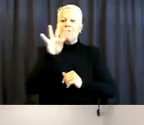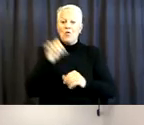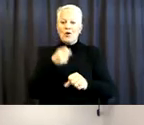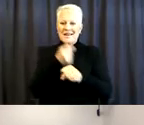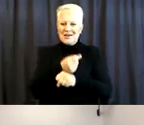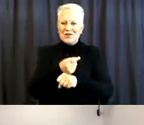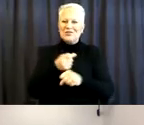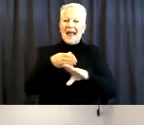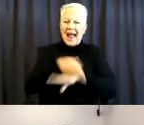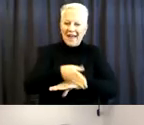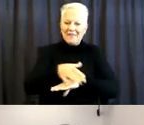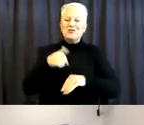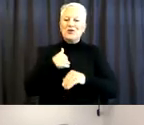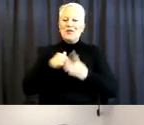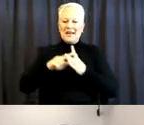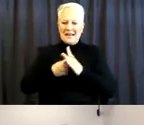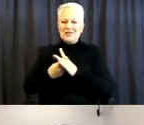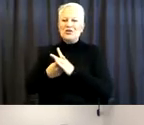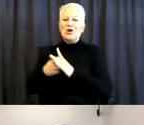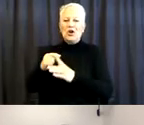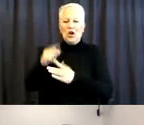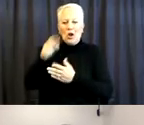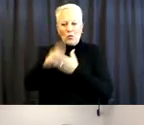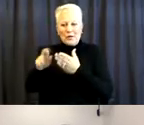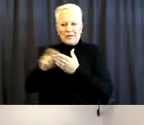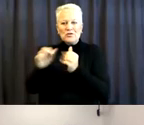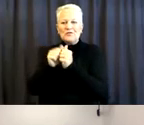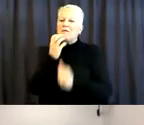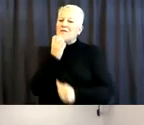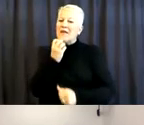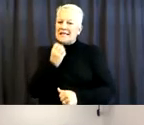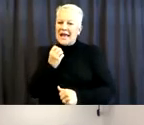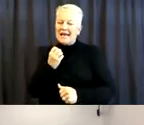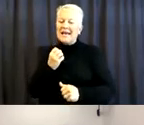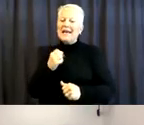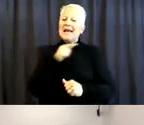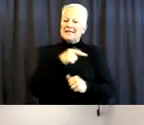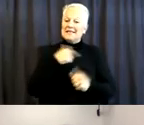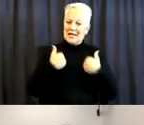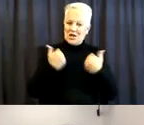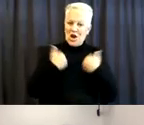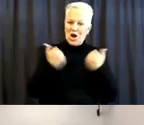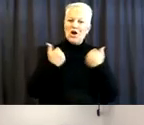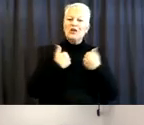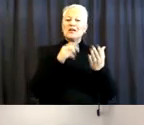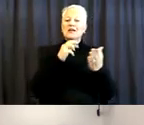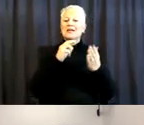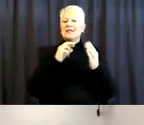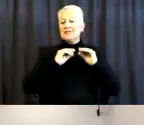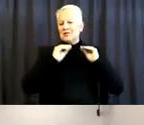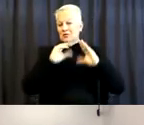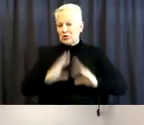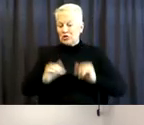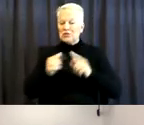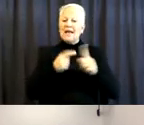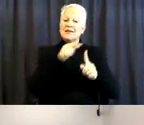workings of Dr. John Van Dyke. As a young instructor and a young worker in the field, she went off